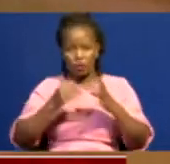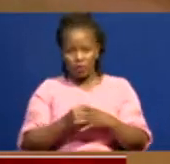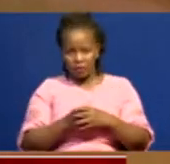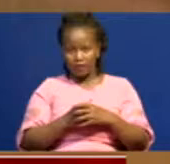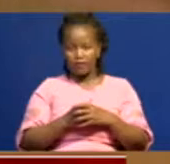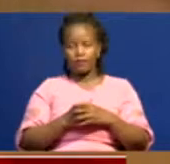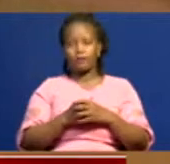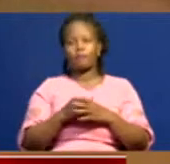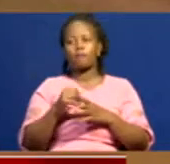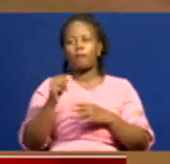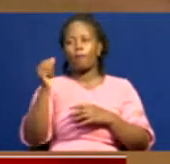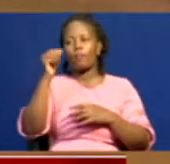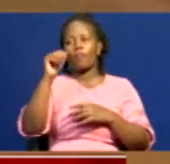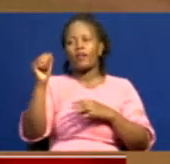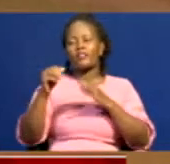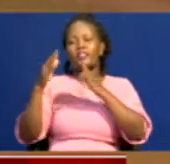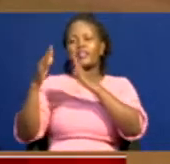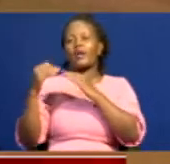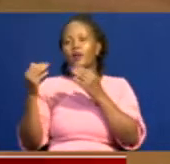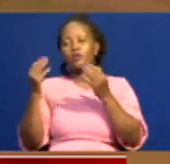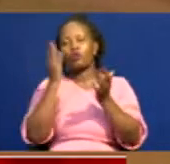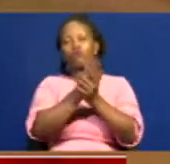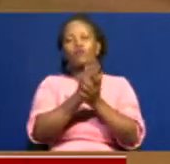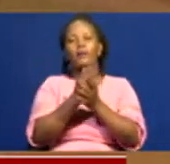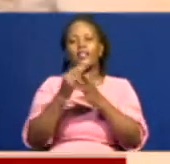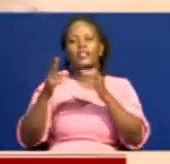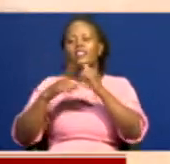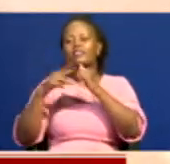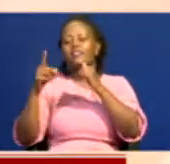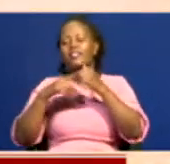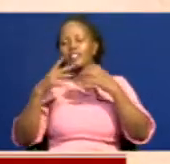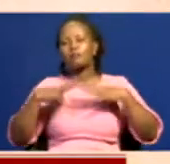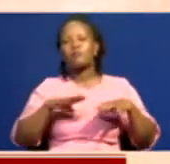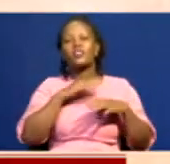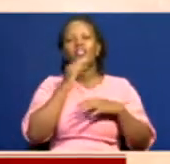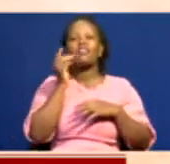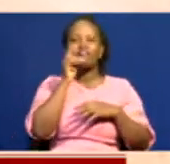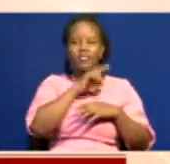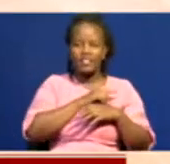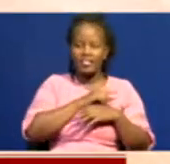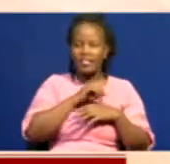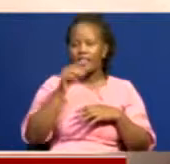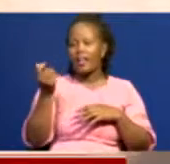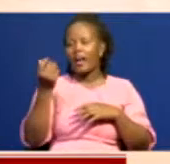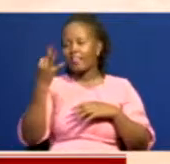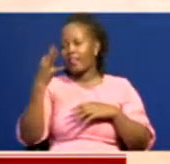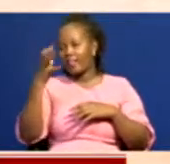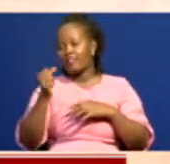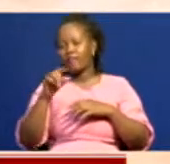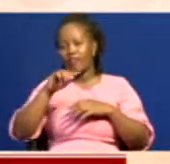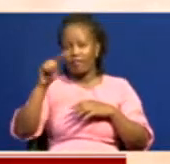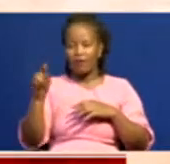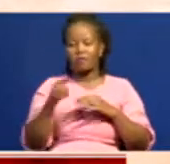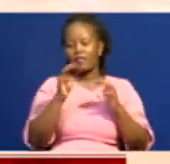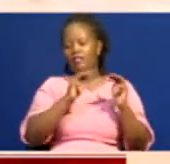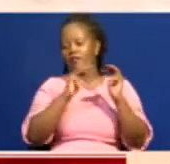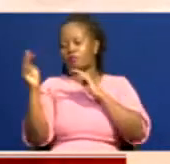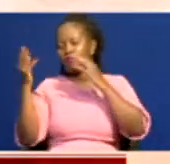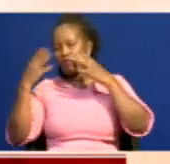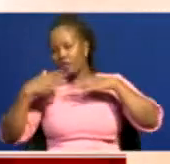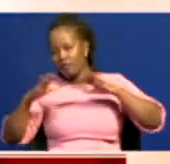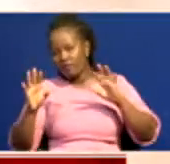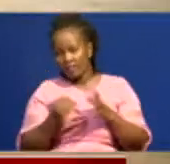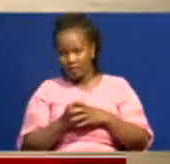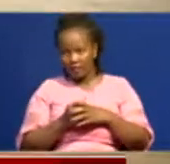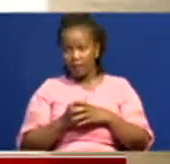According to the State House, 76 people have died, while 5,000 households have been displaced. Further, a total